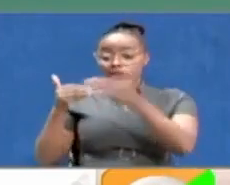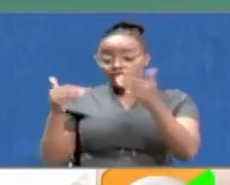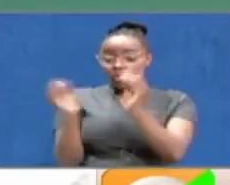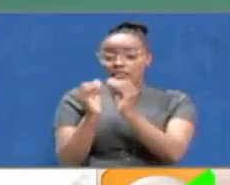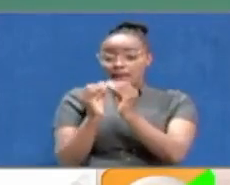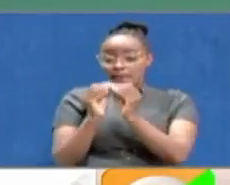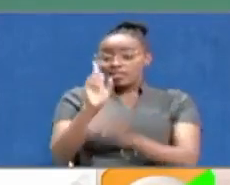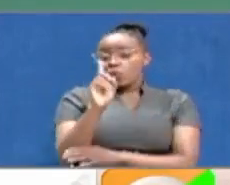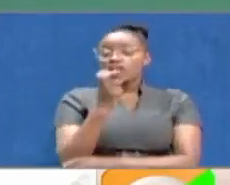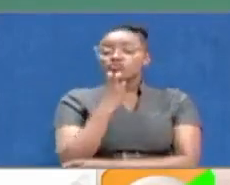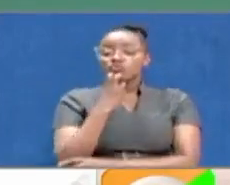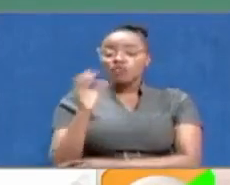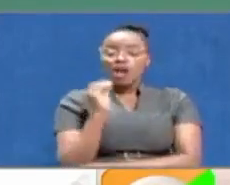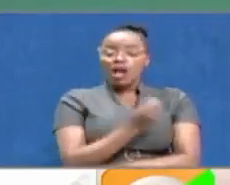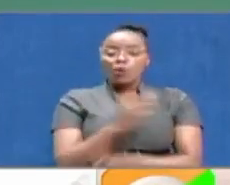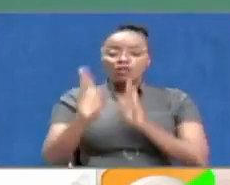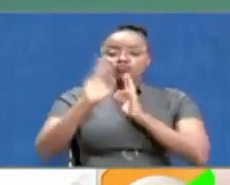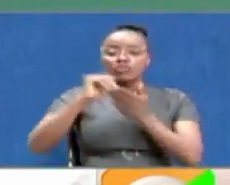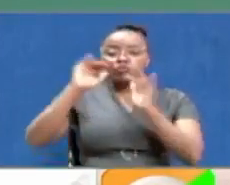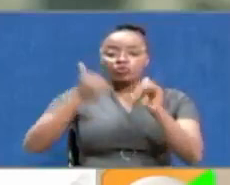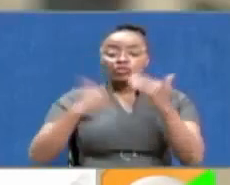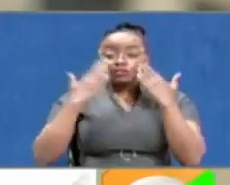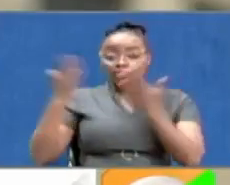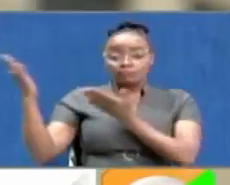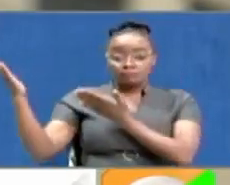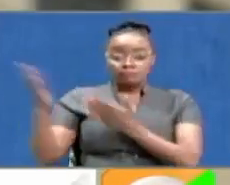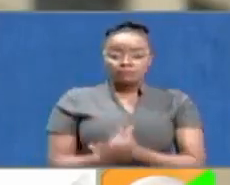ya Jumanne. Francis Deshuri anatupasha zaidi.